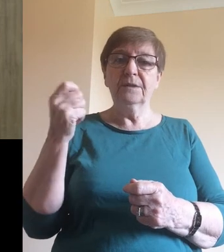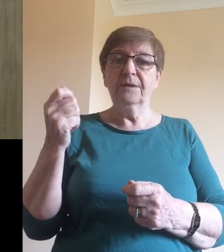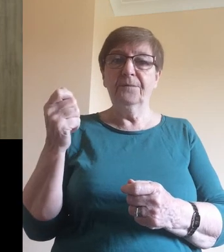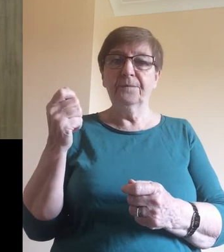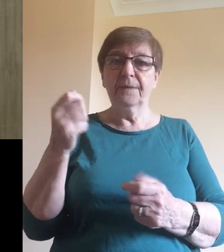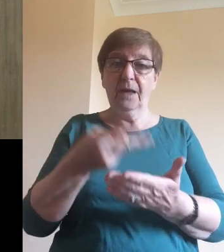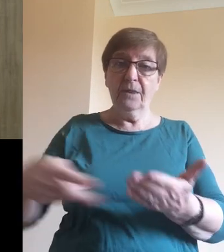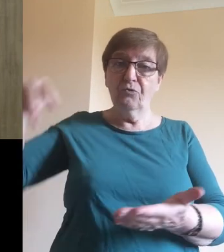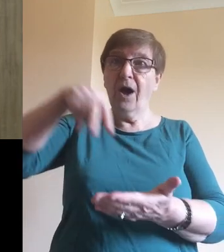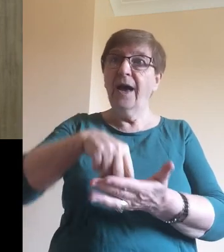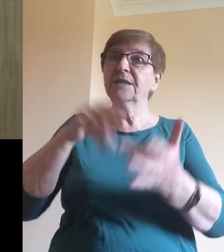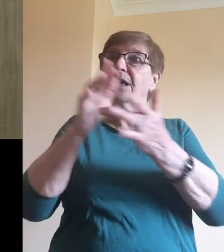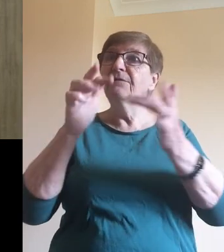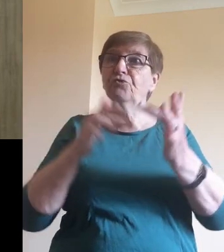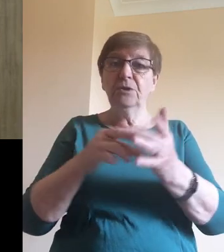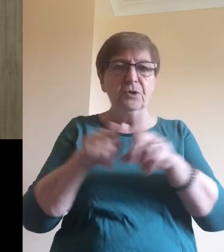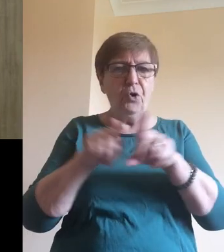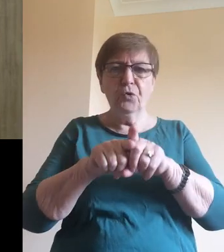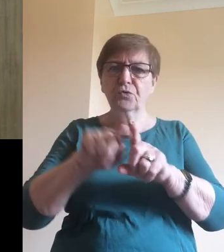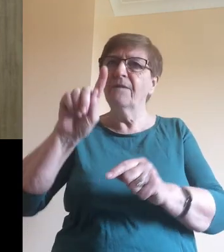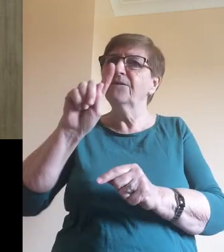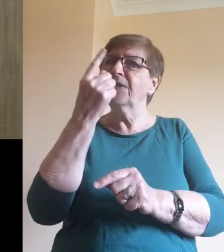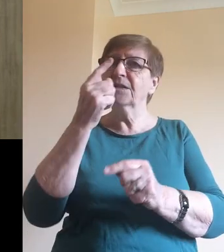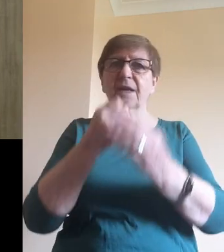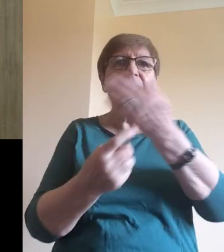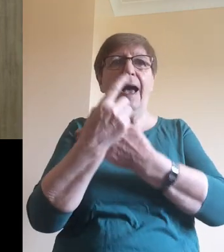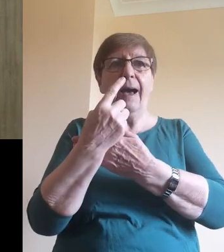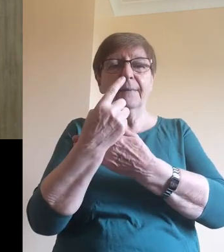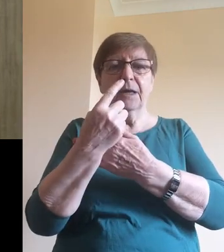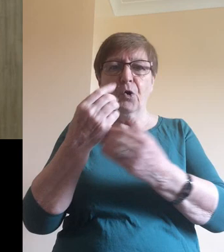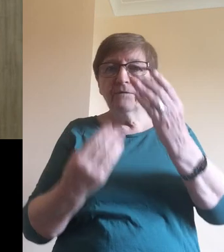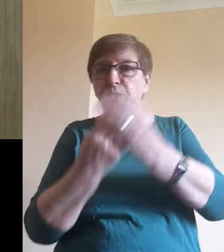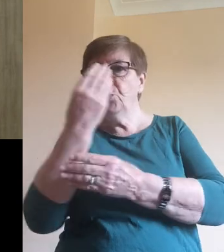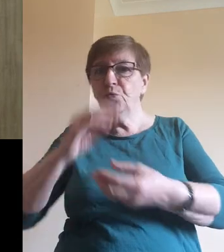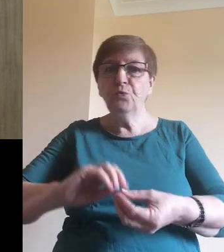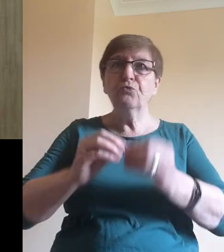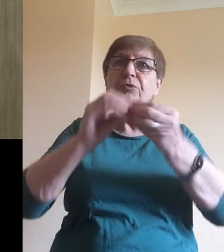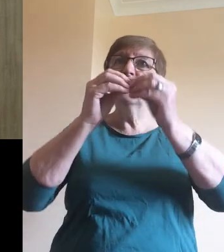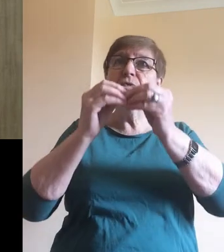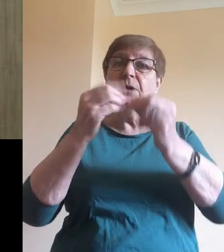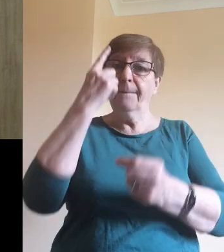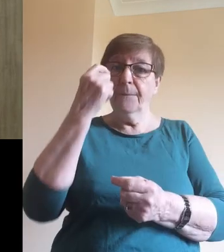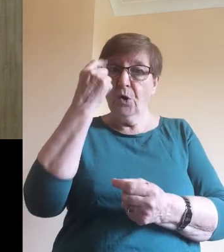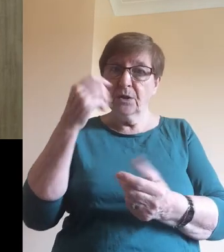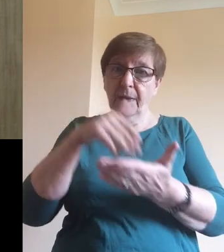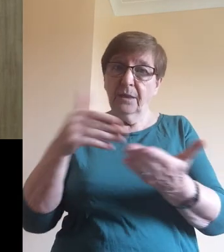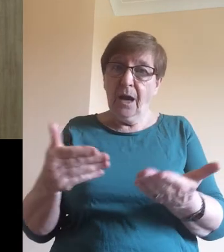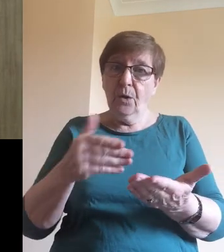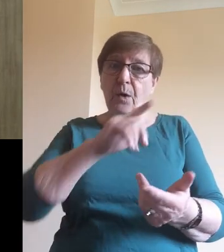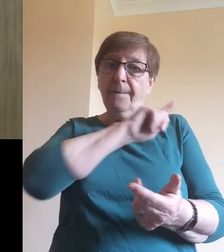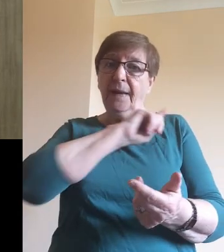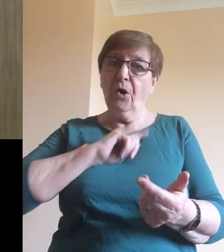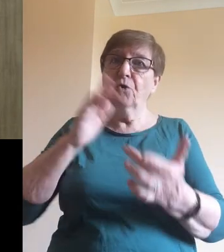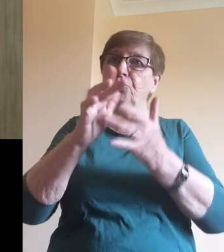And the rising of Jesus is also the first fruits of a new creation made possible because Jesus finished,